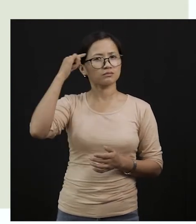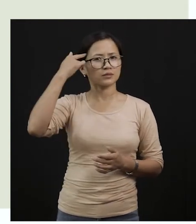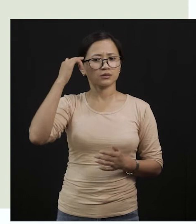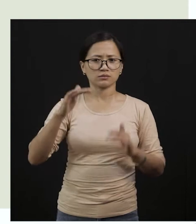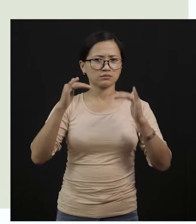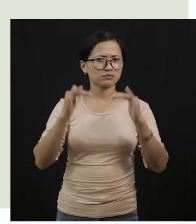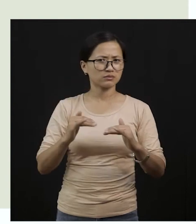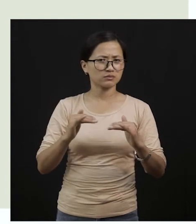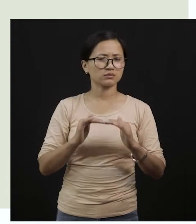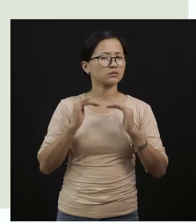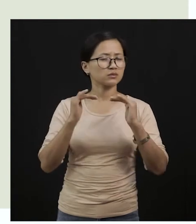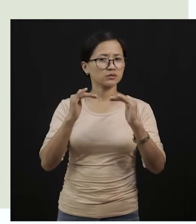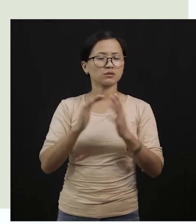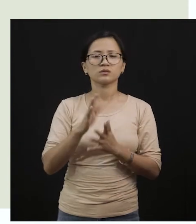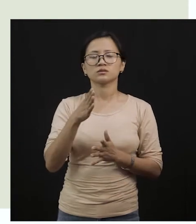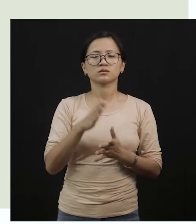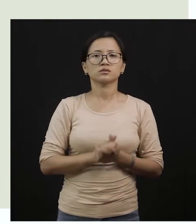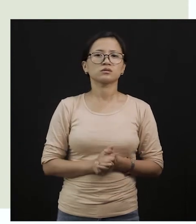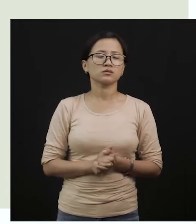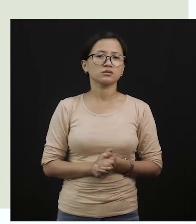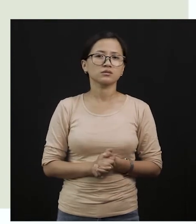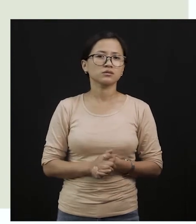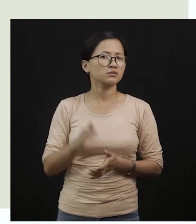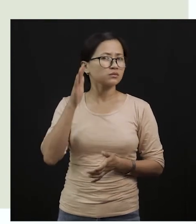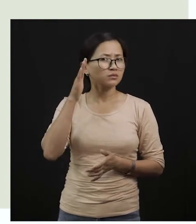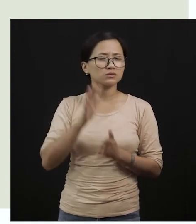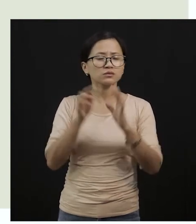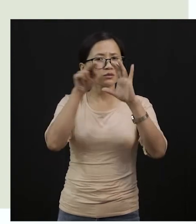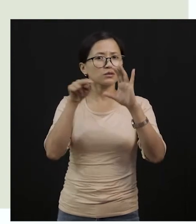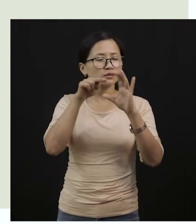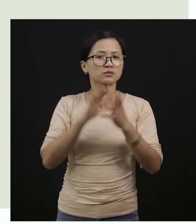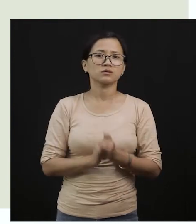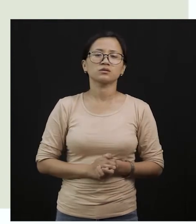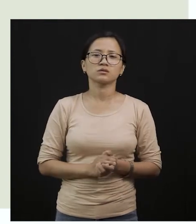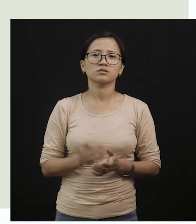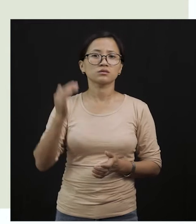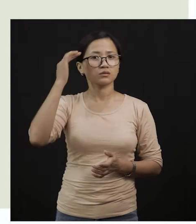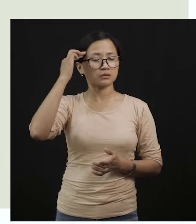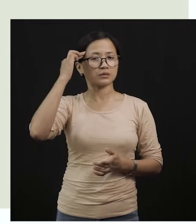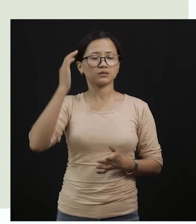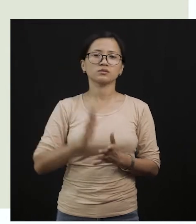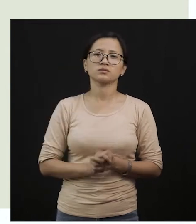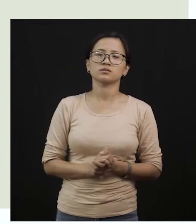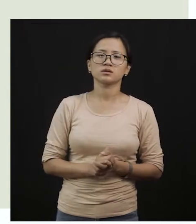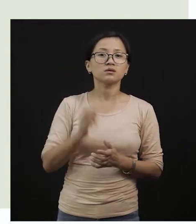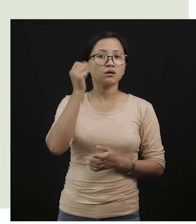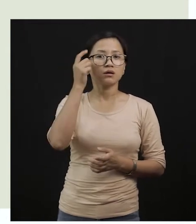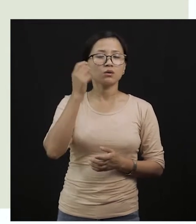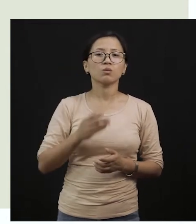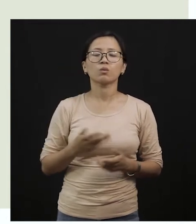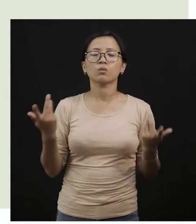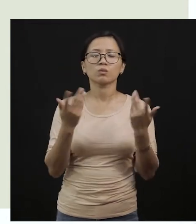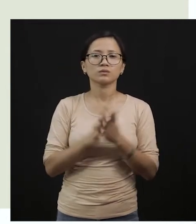are lucky enough sitting and listening to these classes and videos because you are mentally fit. You can understand what